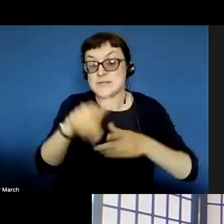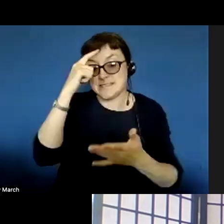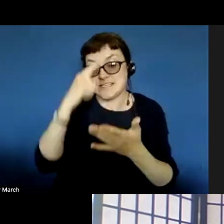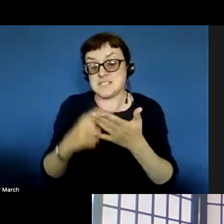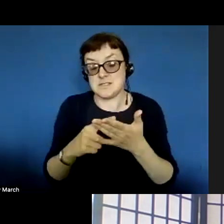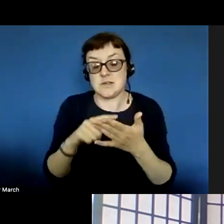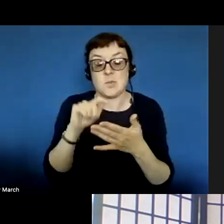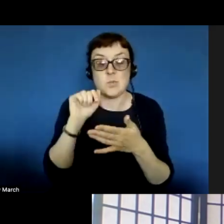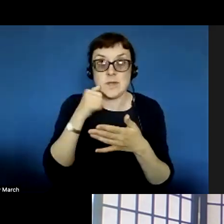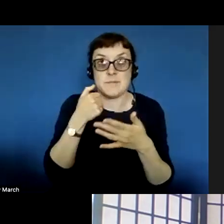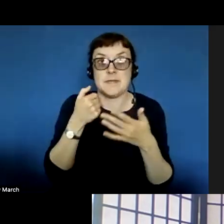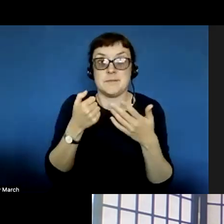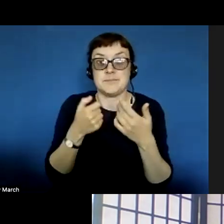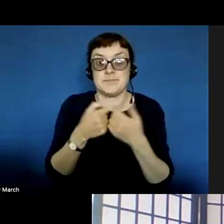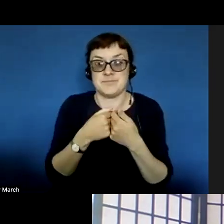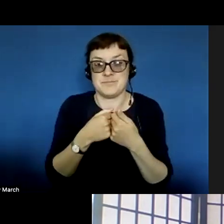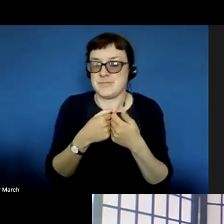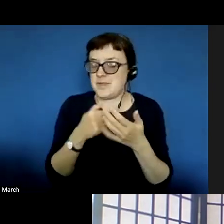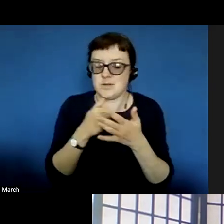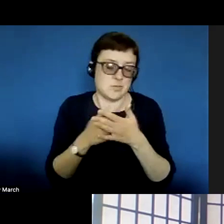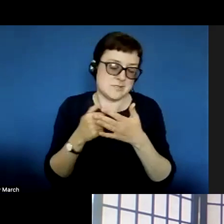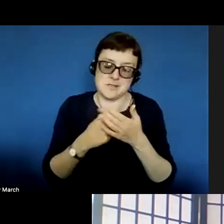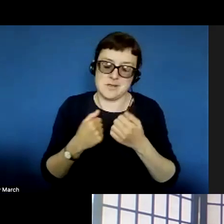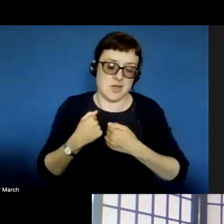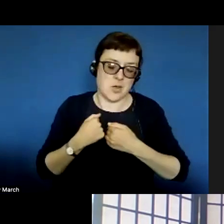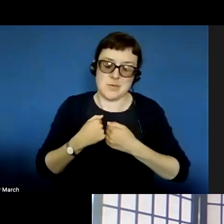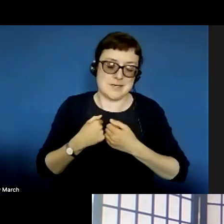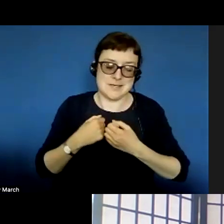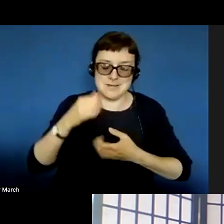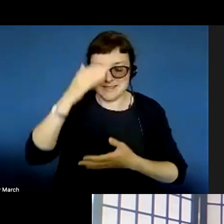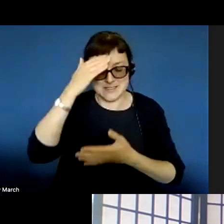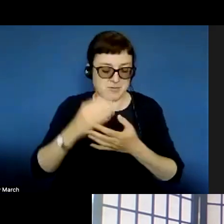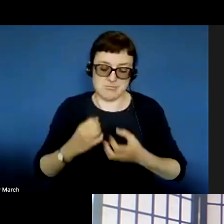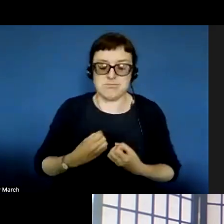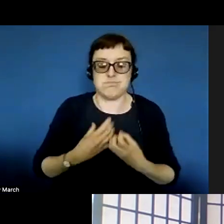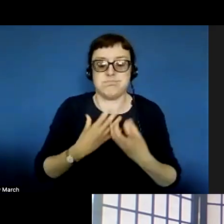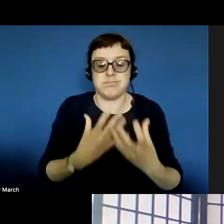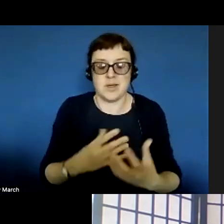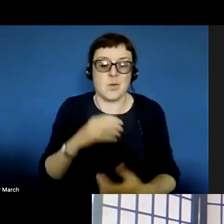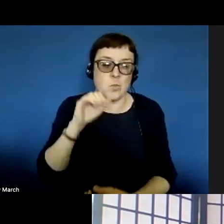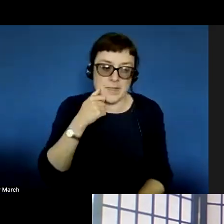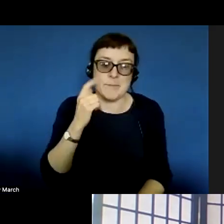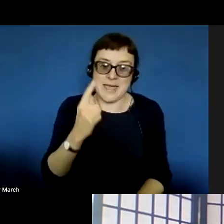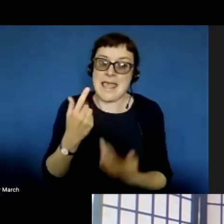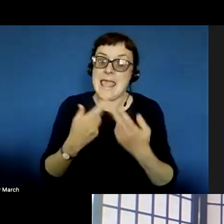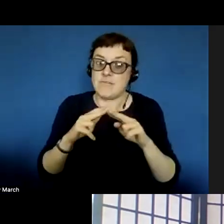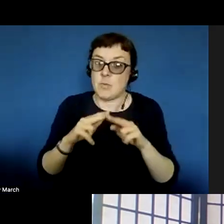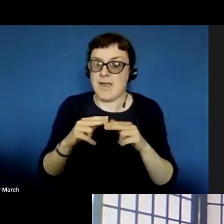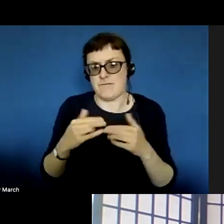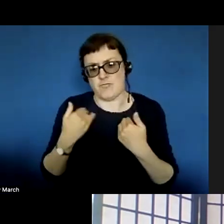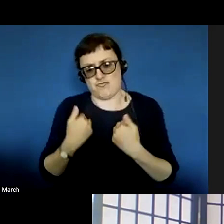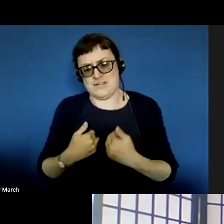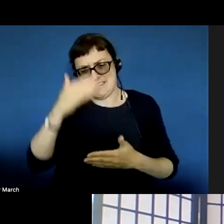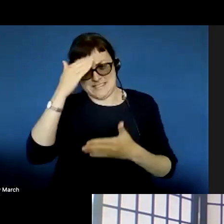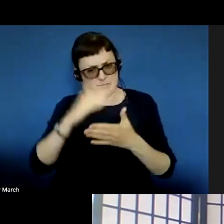be a level of, we always bring our own experience to things, but hopefully if we've got a wealth of experience, then we can distill it into